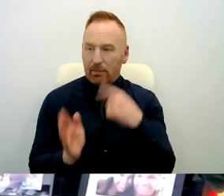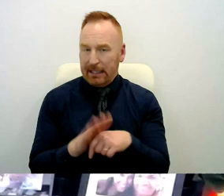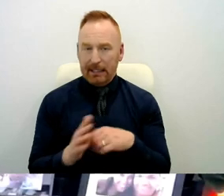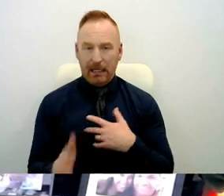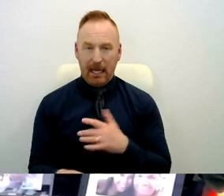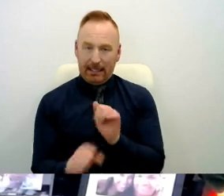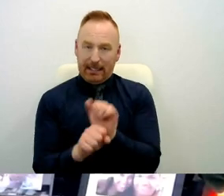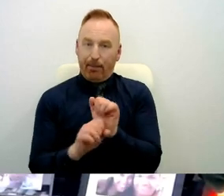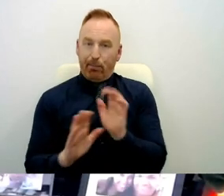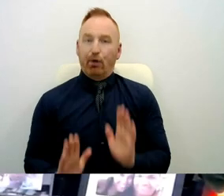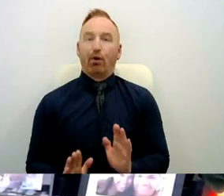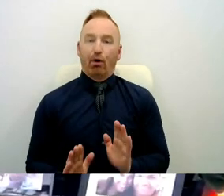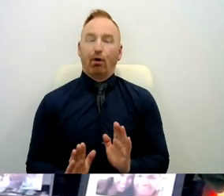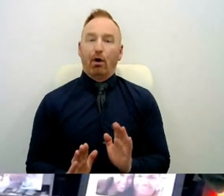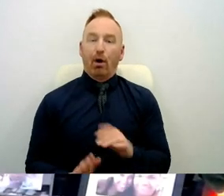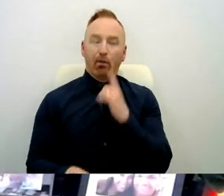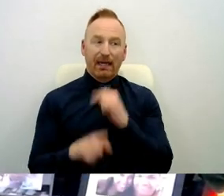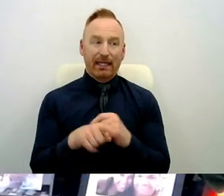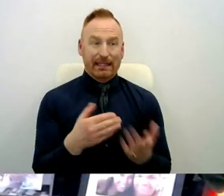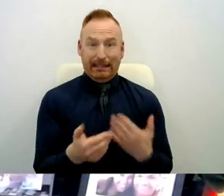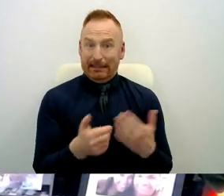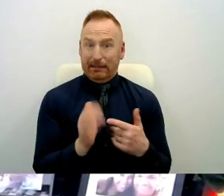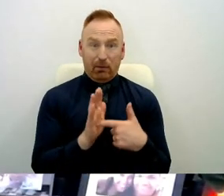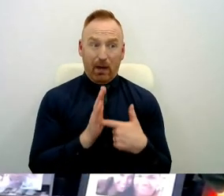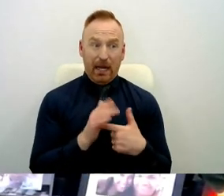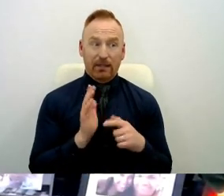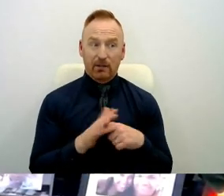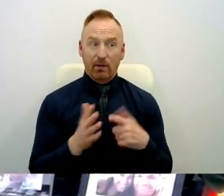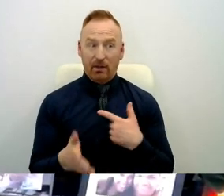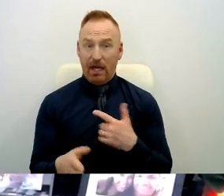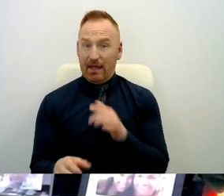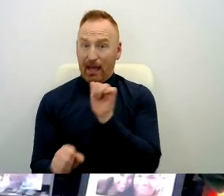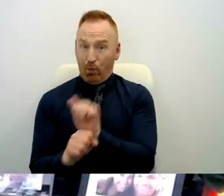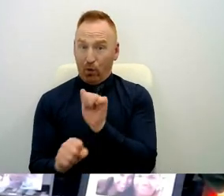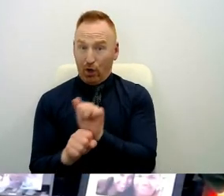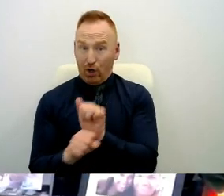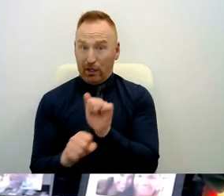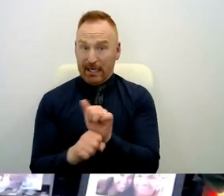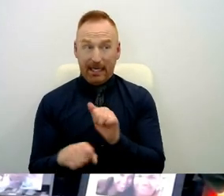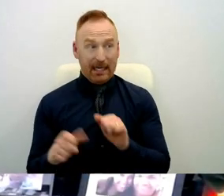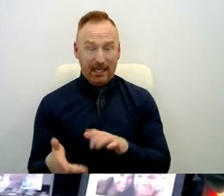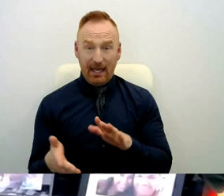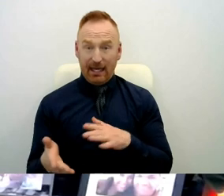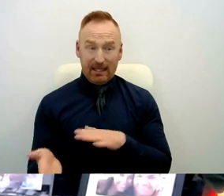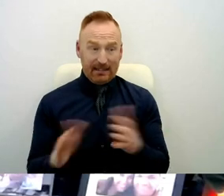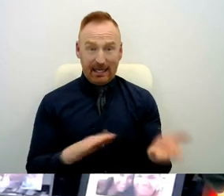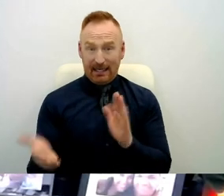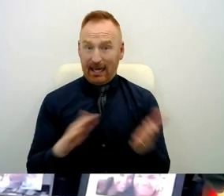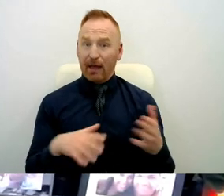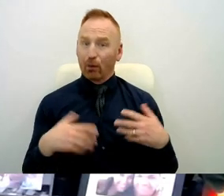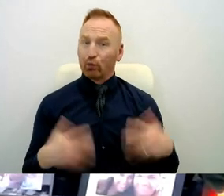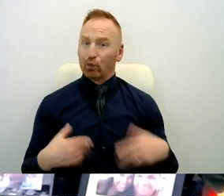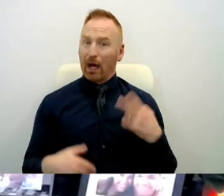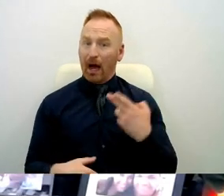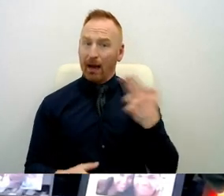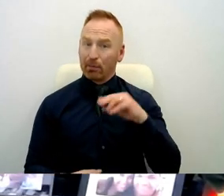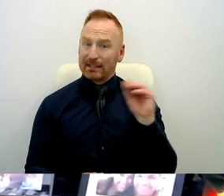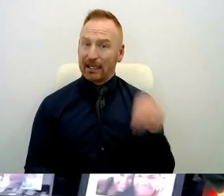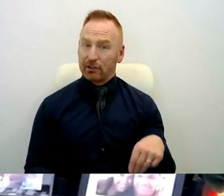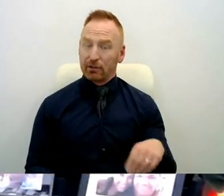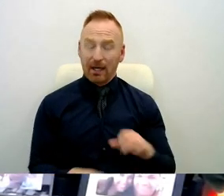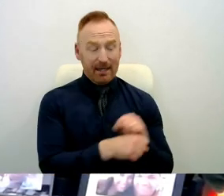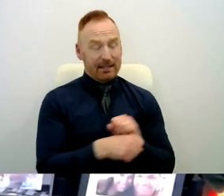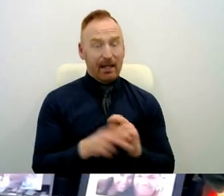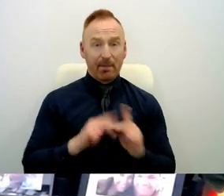labor, and it was necessary to do that because the likelihood of death as a result of those working conditions was great.